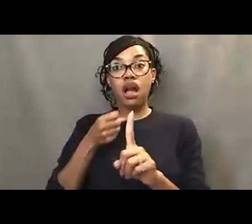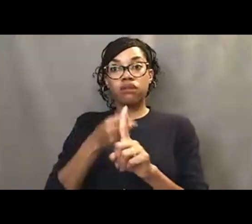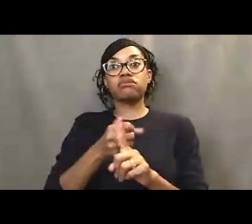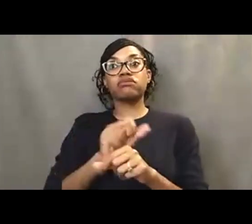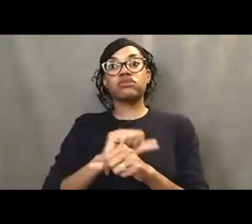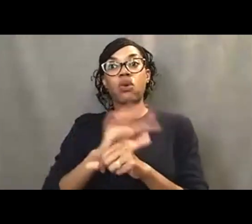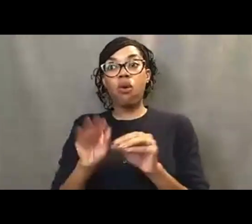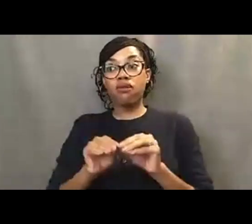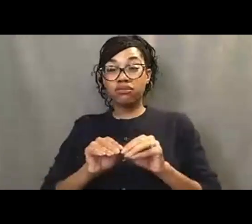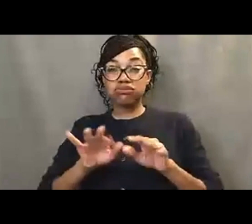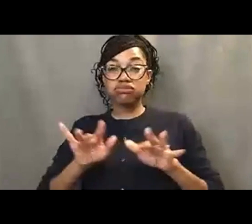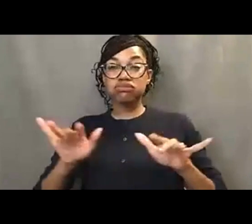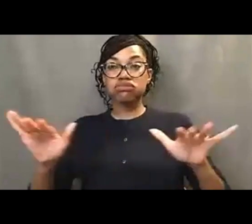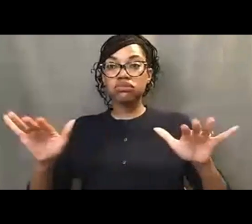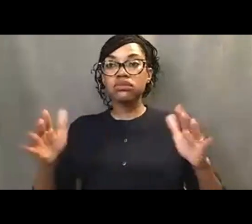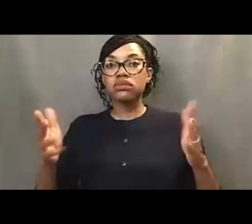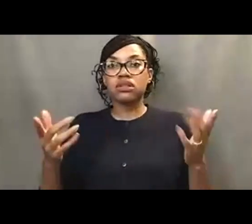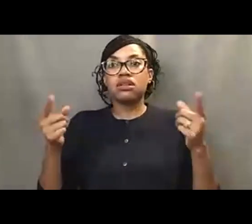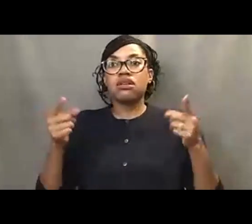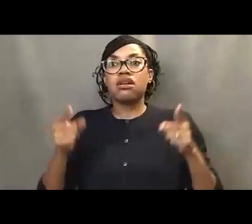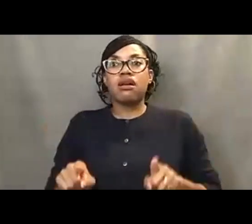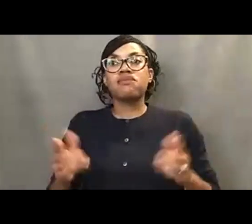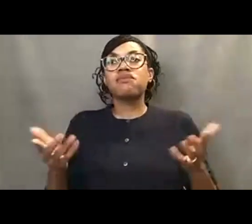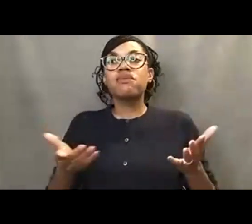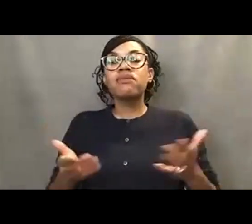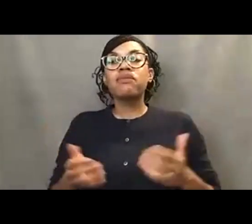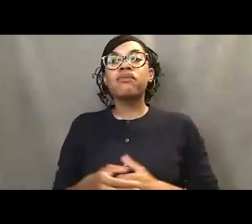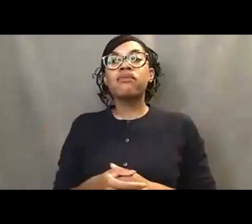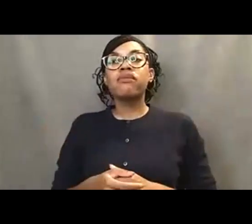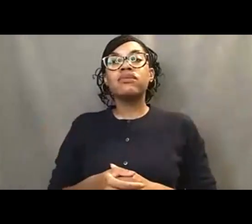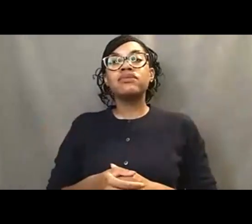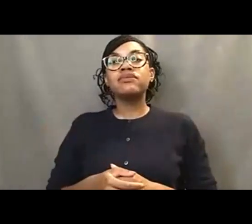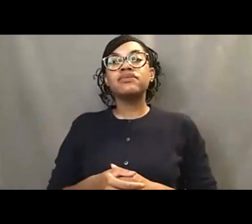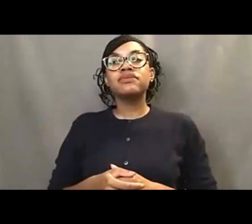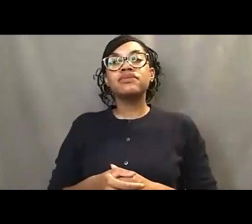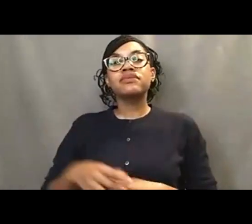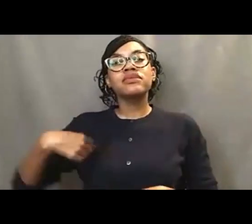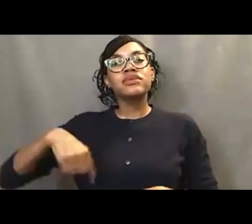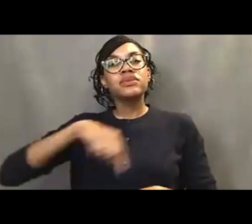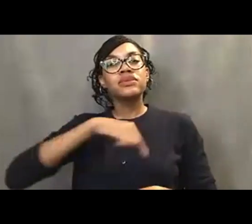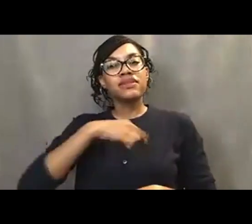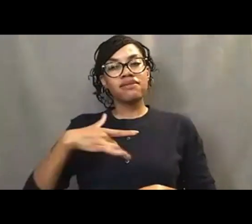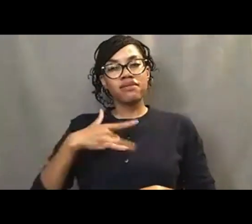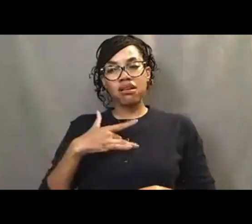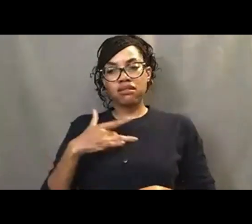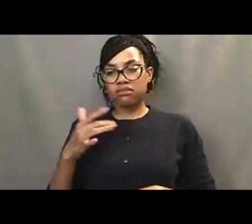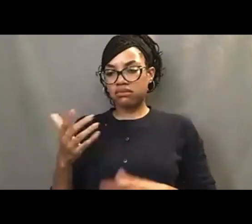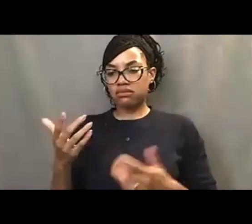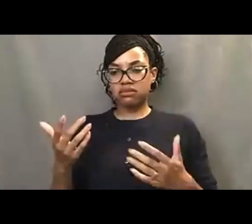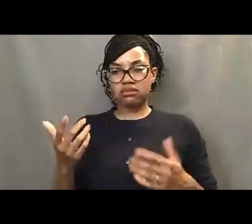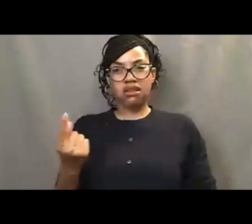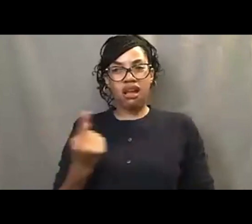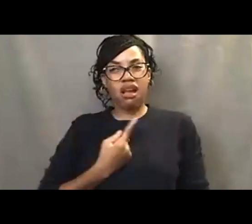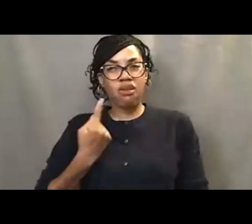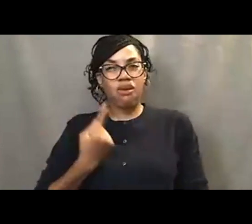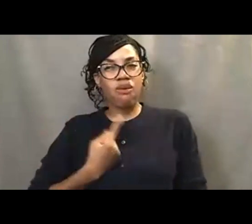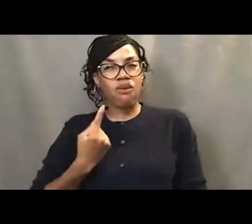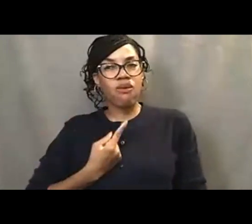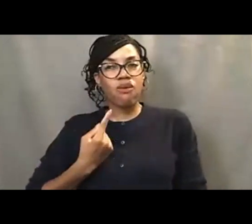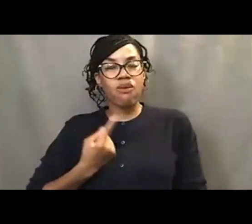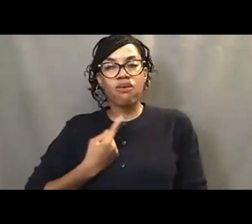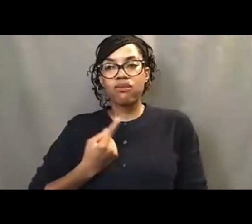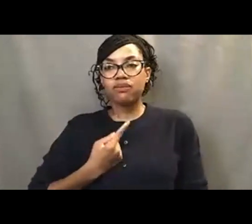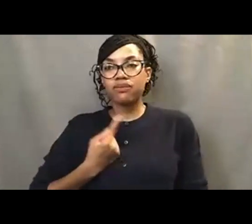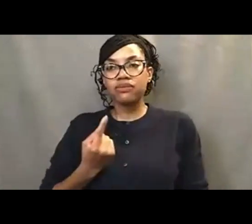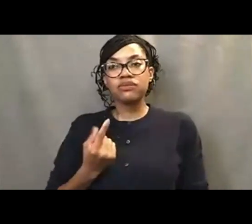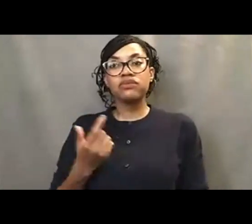we really found ourselves in a lot of ways standing alone and trying to